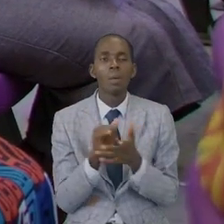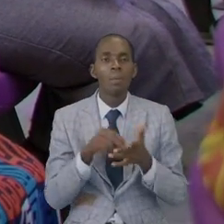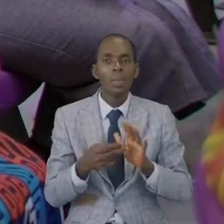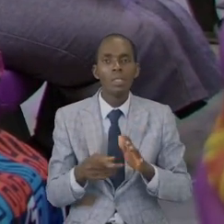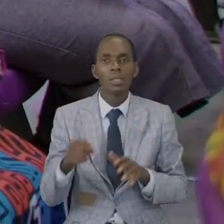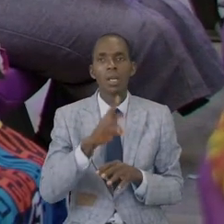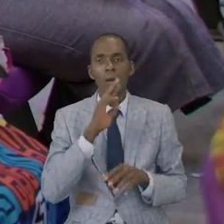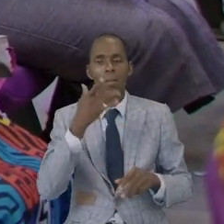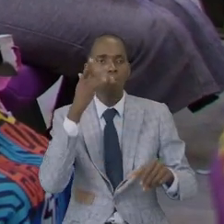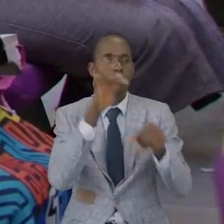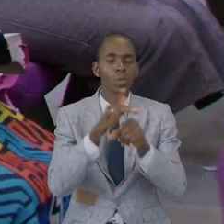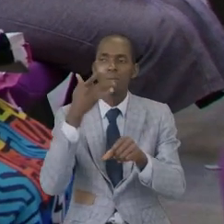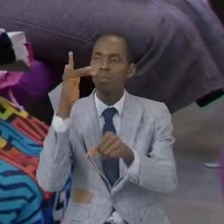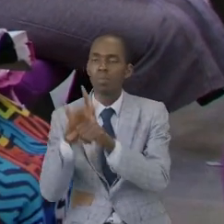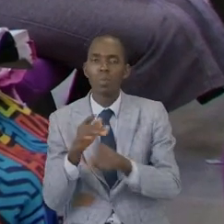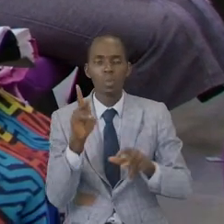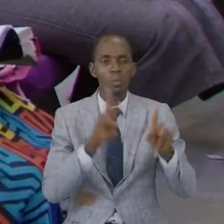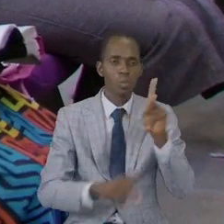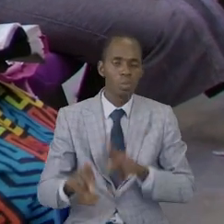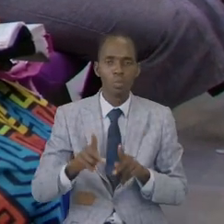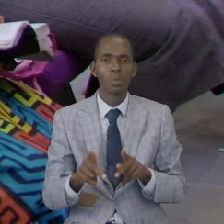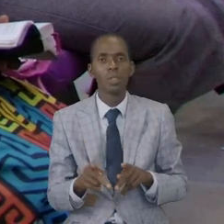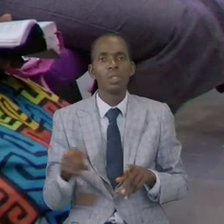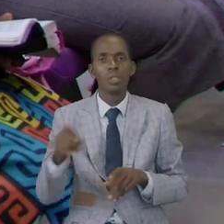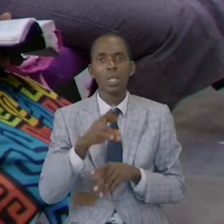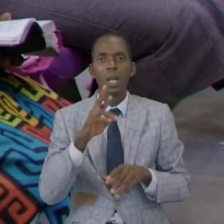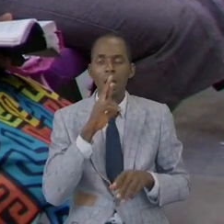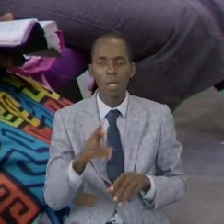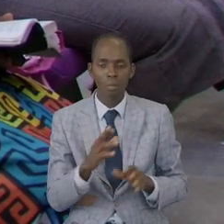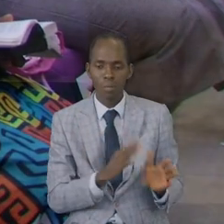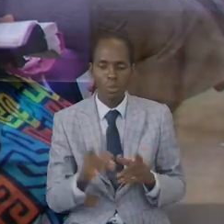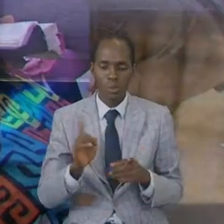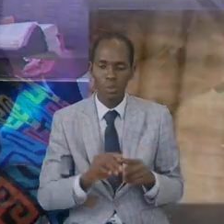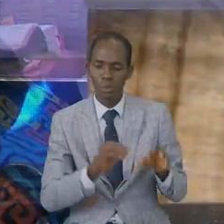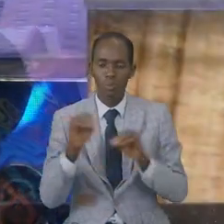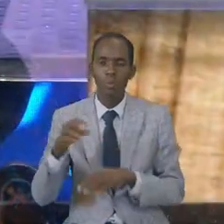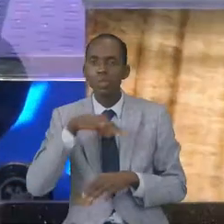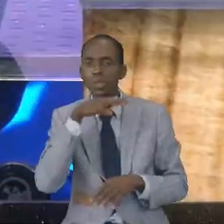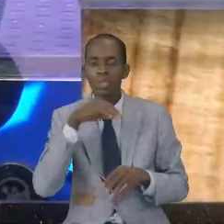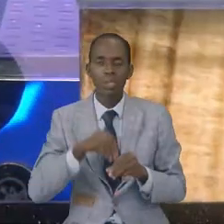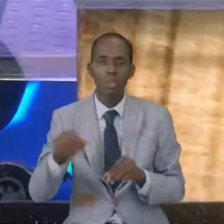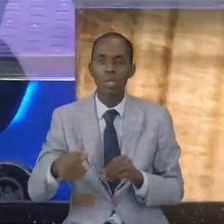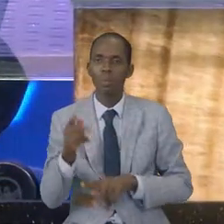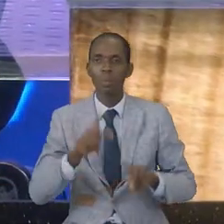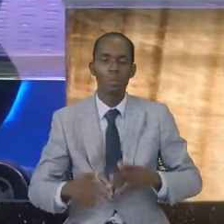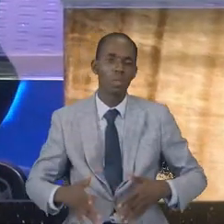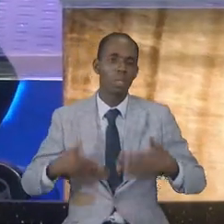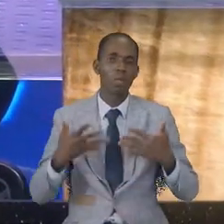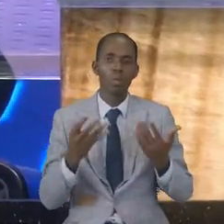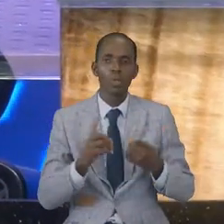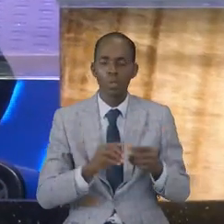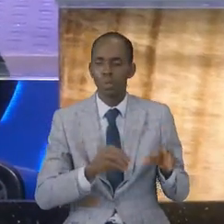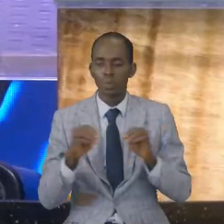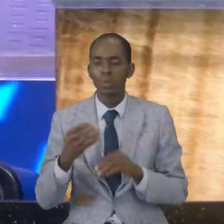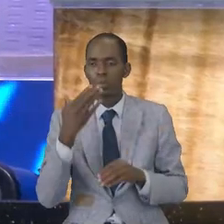are promising the people, they want to sow corruption into the other people's lives. They want to sow defilement into